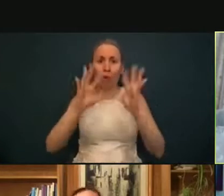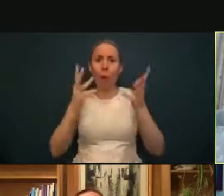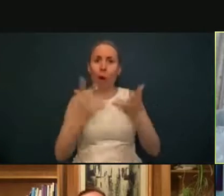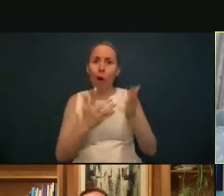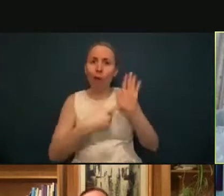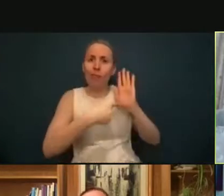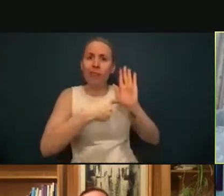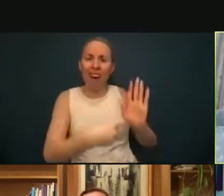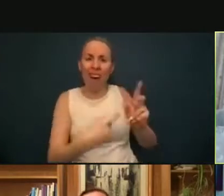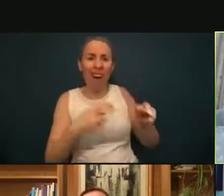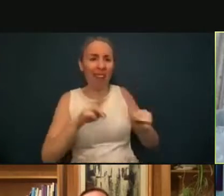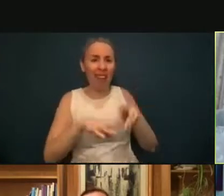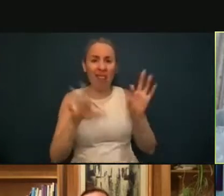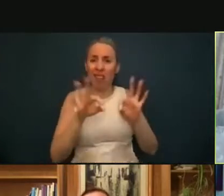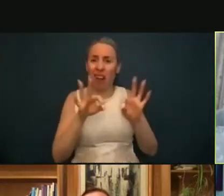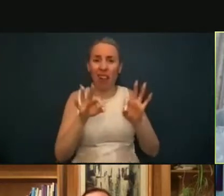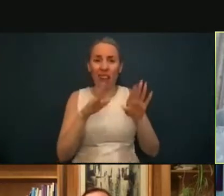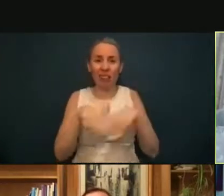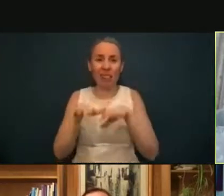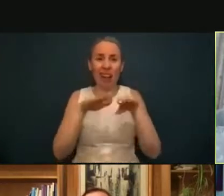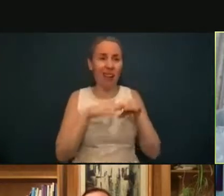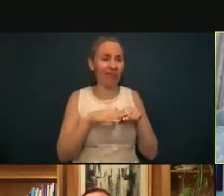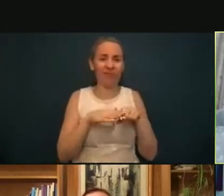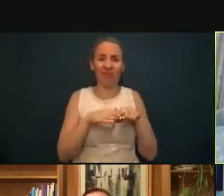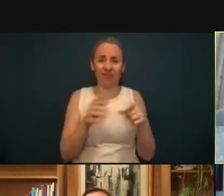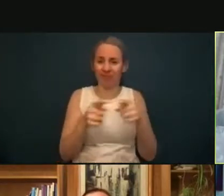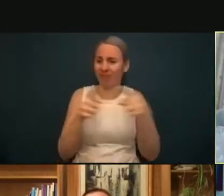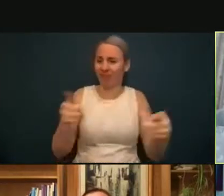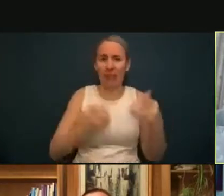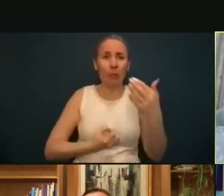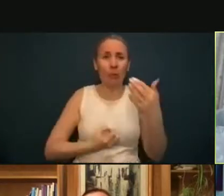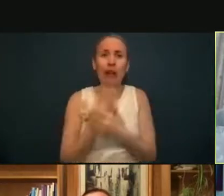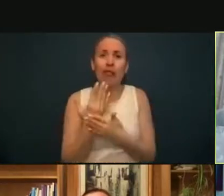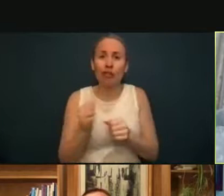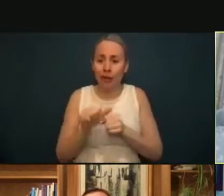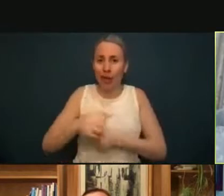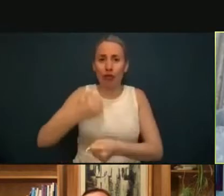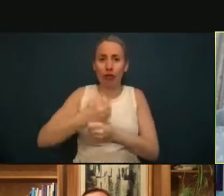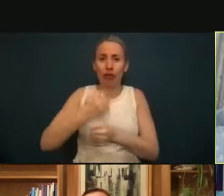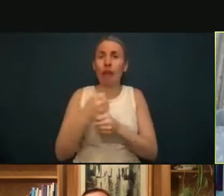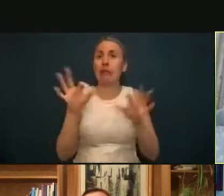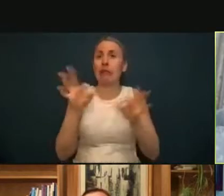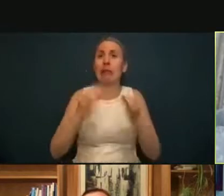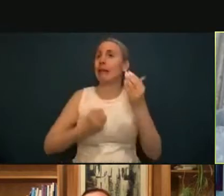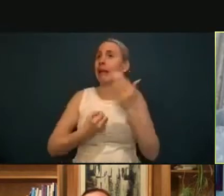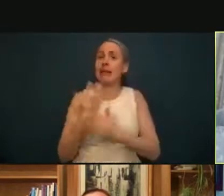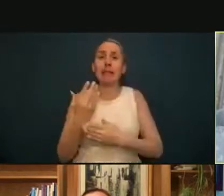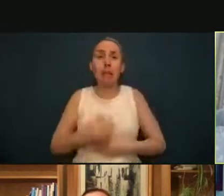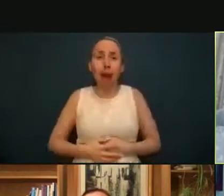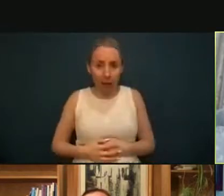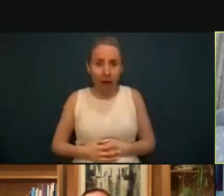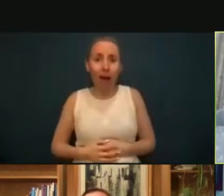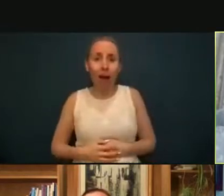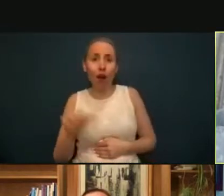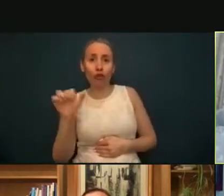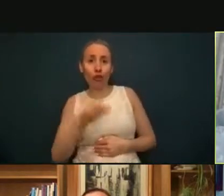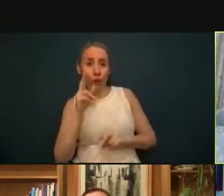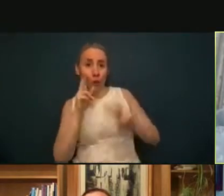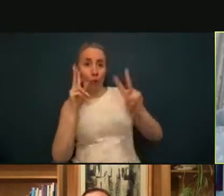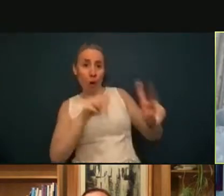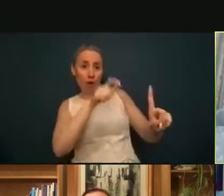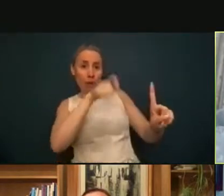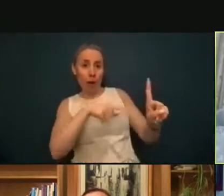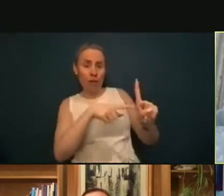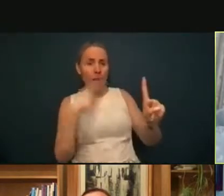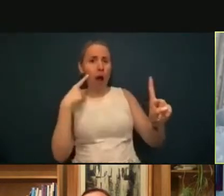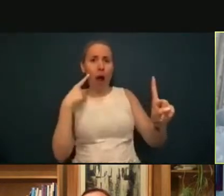able to inspire the next generation. So I think it's really important that you have someone that you can identify with and be like, yes, I can